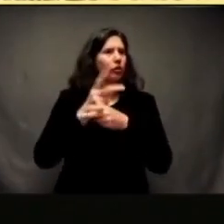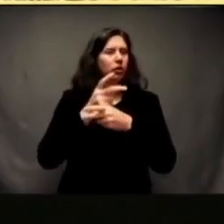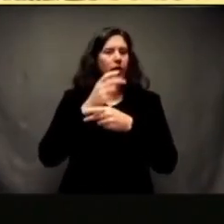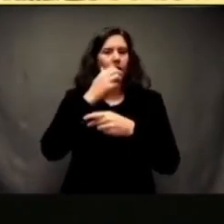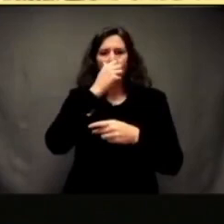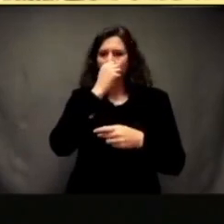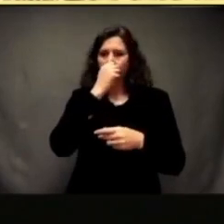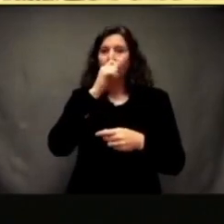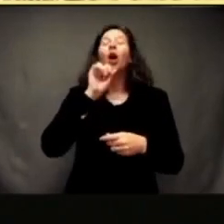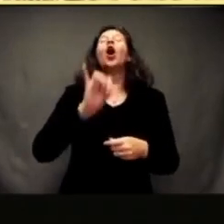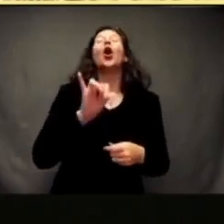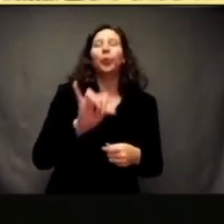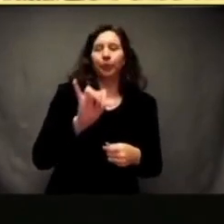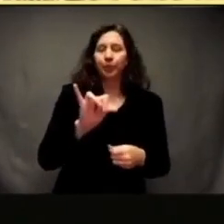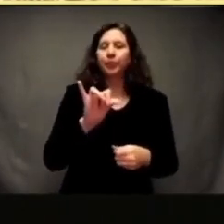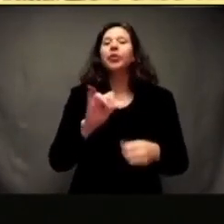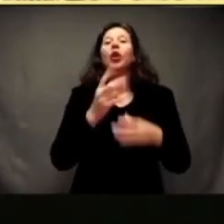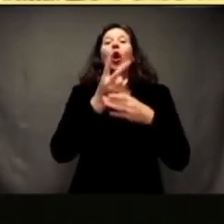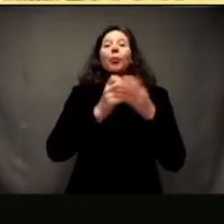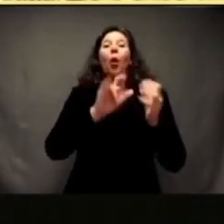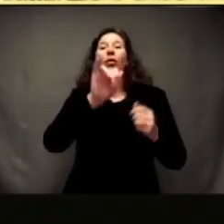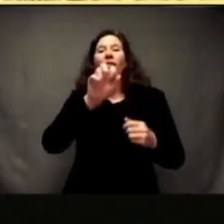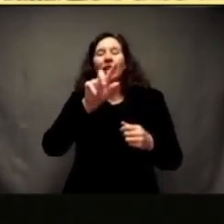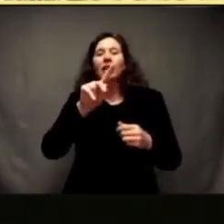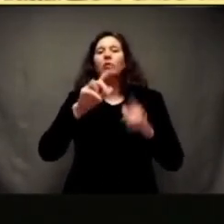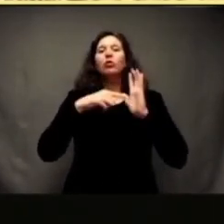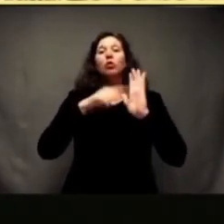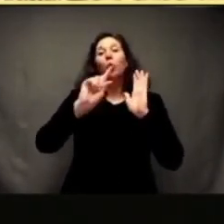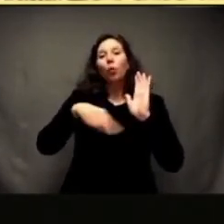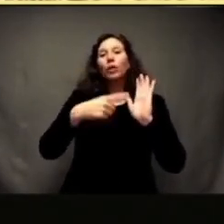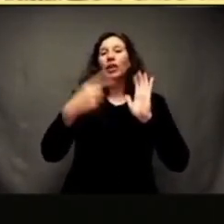old version of the guide as well.